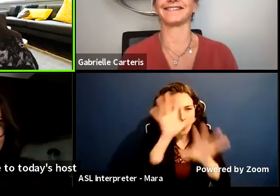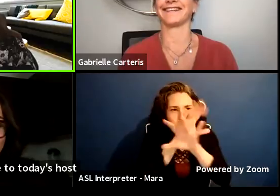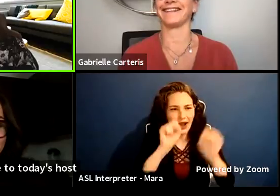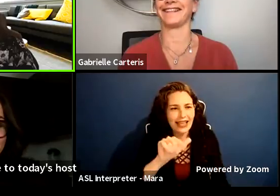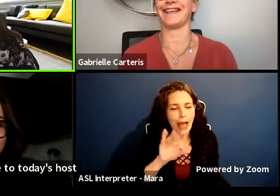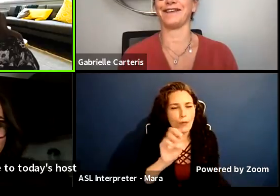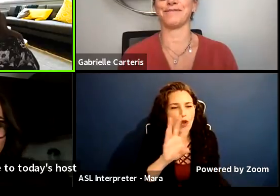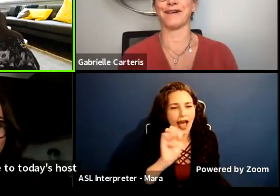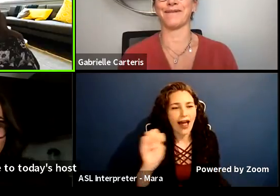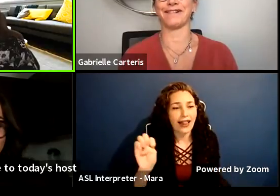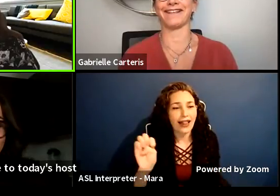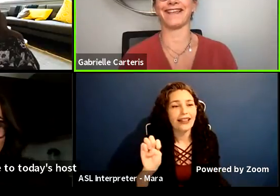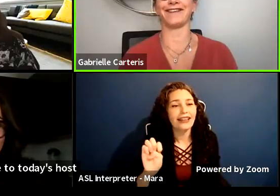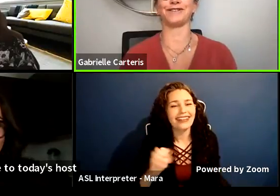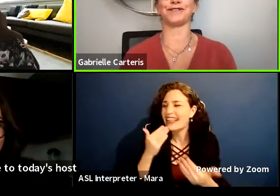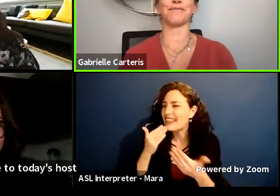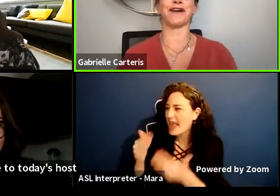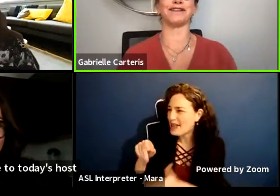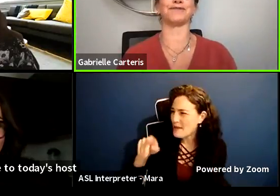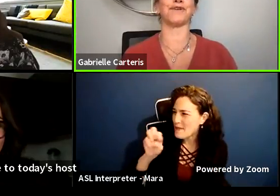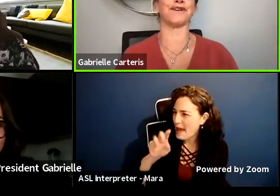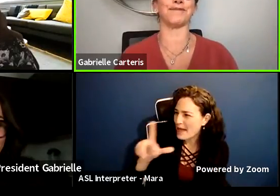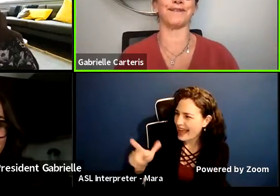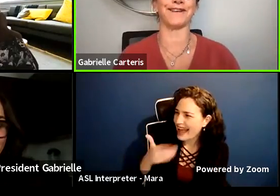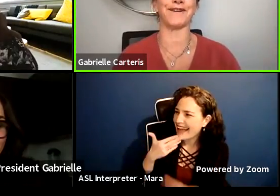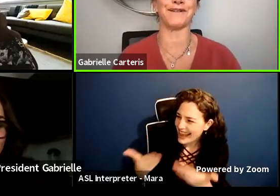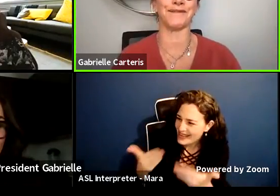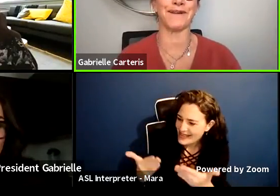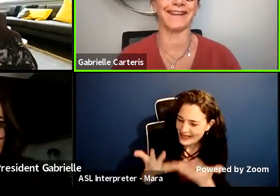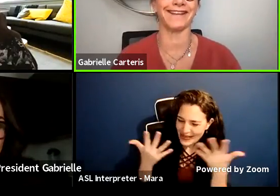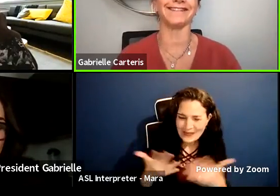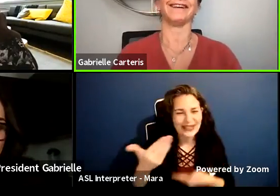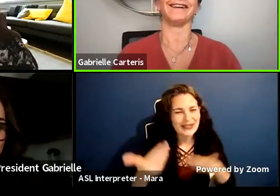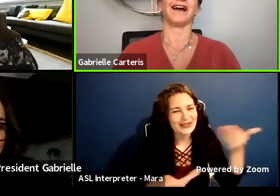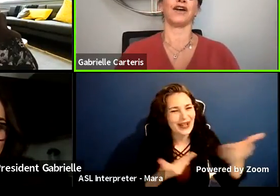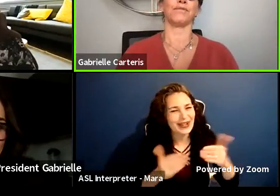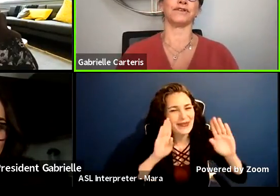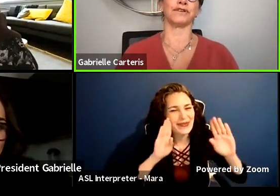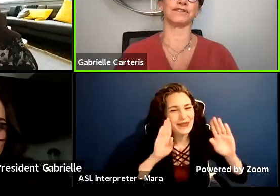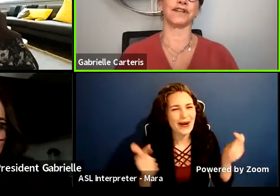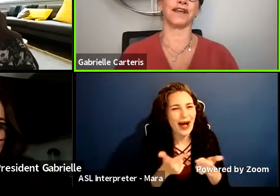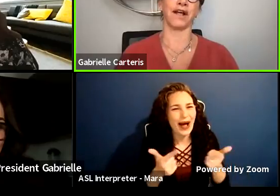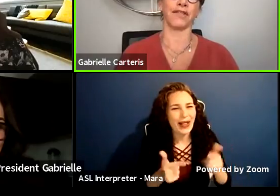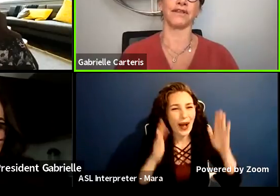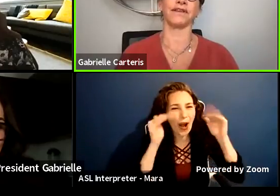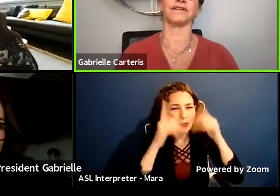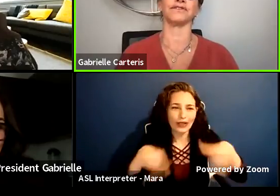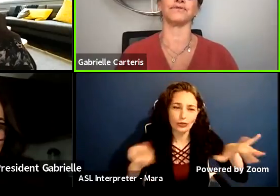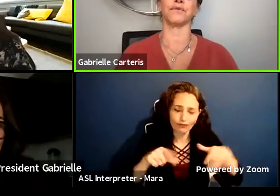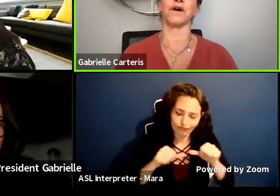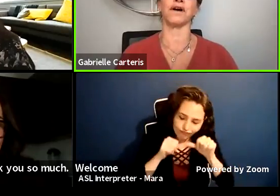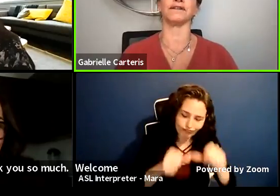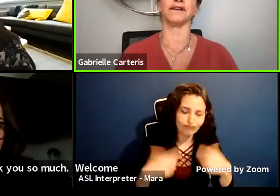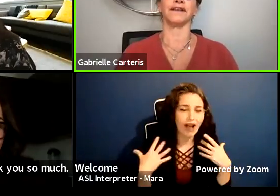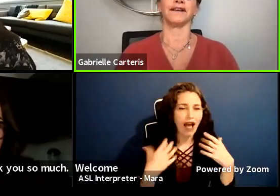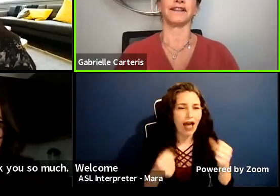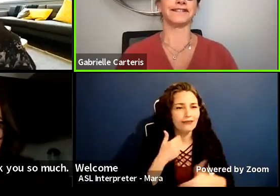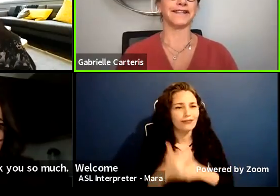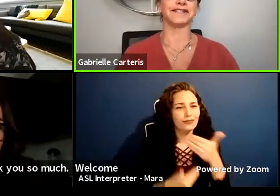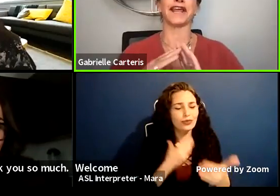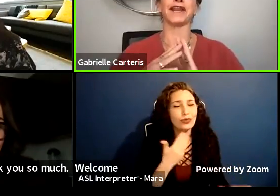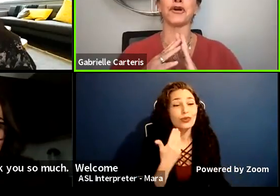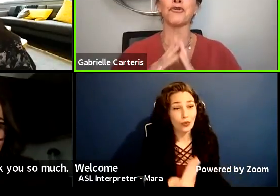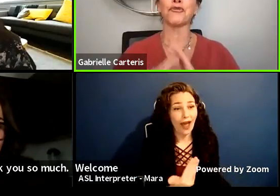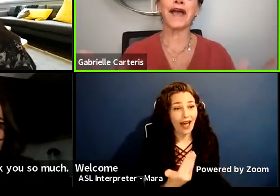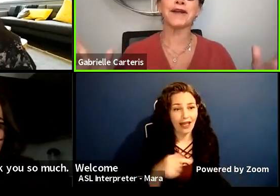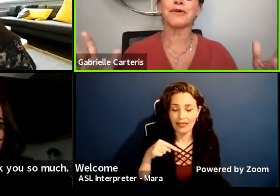Carteris. Thank you, Pamela. Thank you so much. Welcome. Hello, everybody. I hope you're staying healthy and you're doing well. This